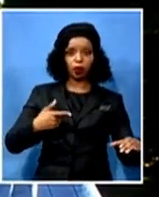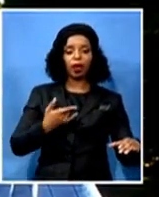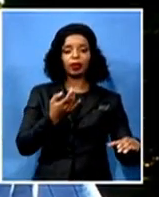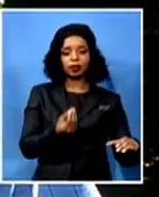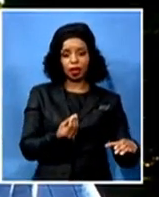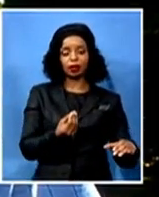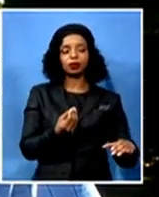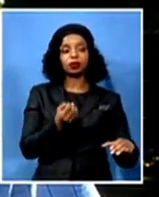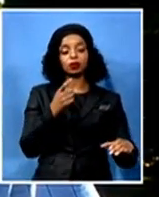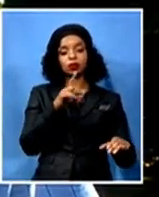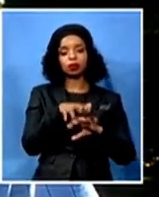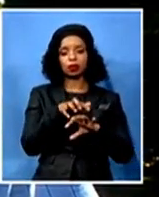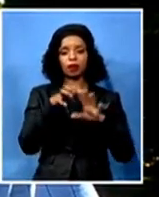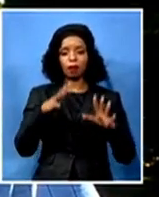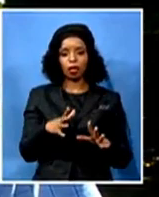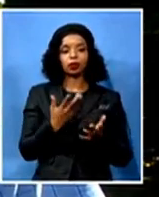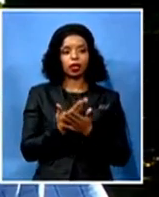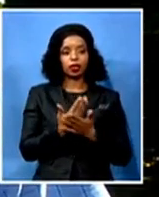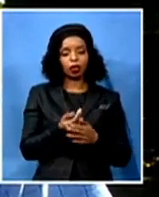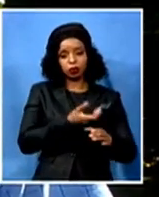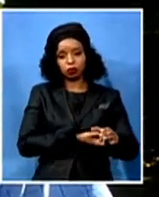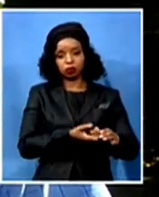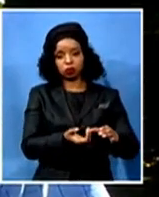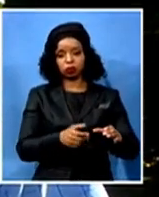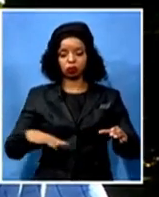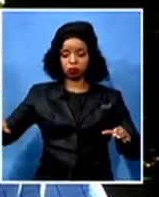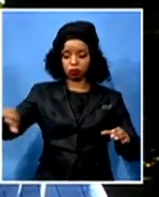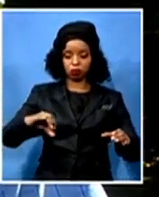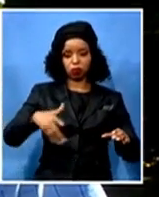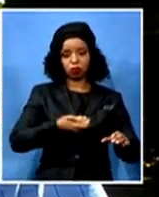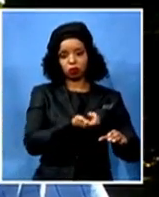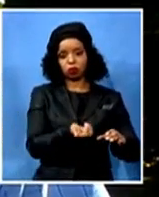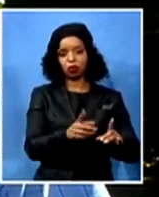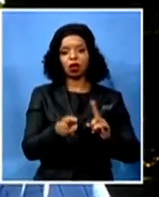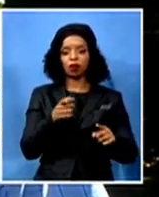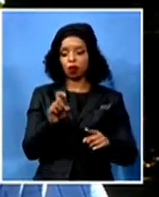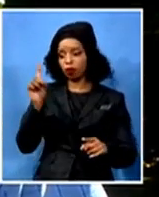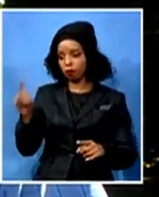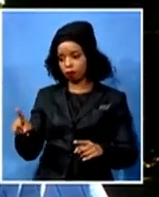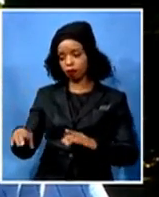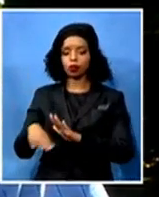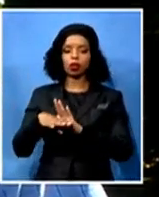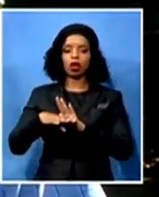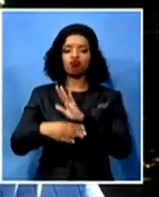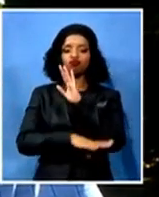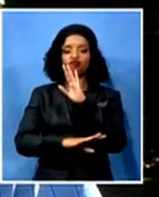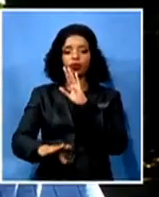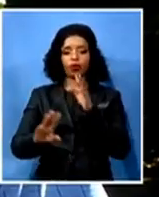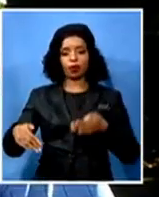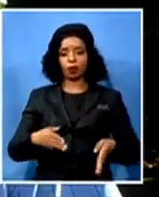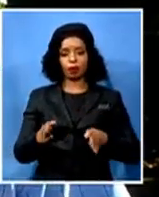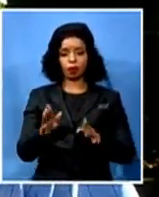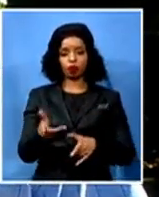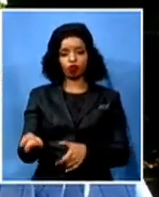withdraw directly out of the river. The allocation that we do have now is... Will